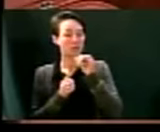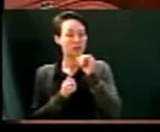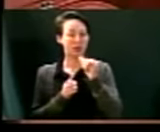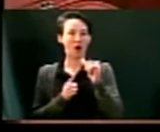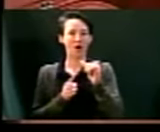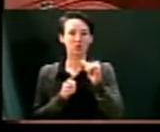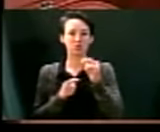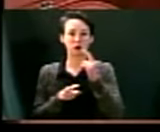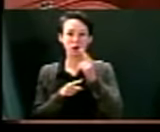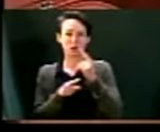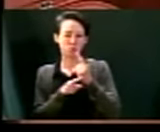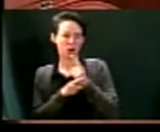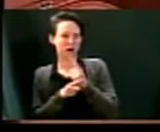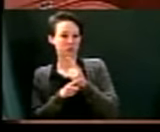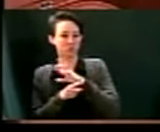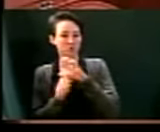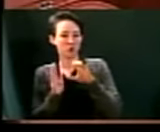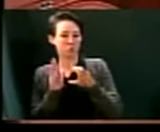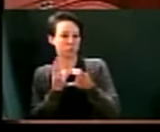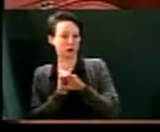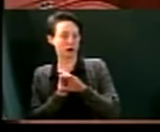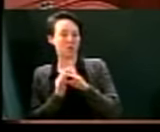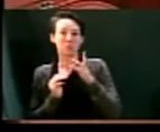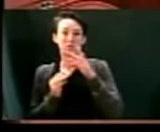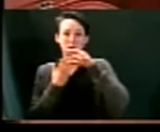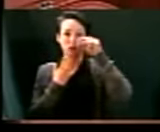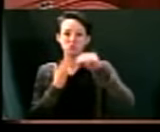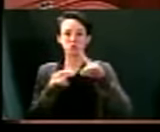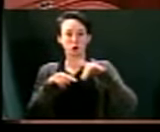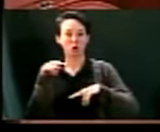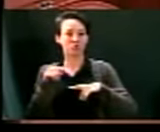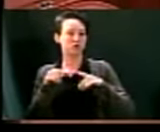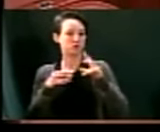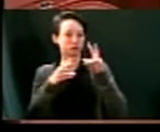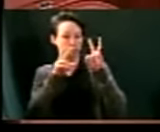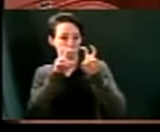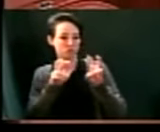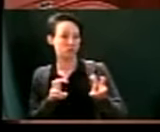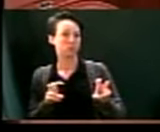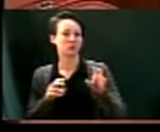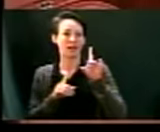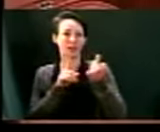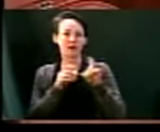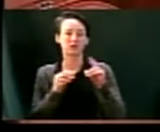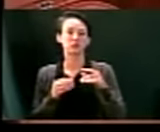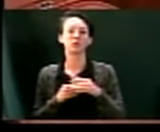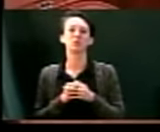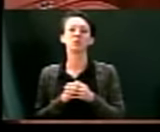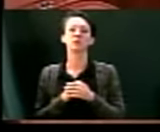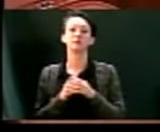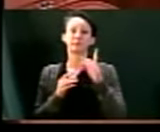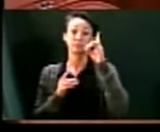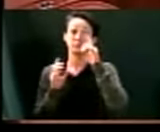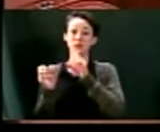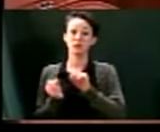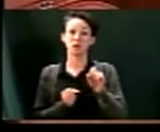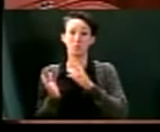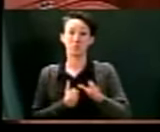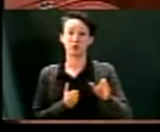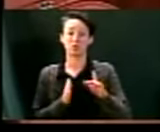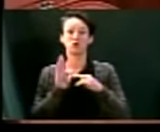time for the classroom teacher to investigate. The strategic plan draft should show that steps are being